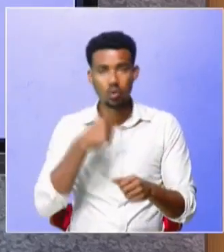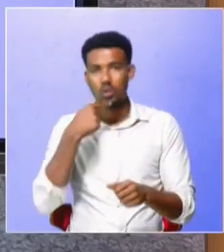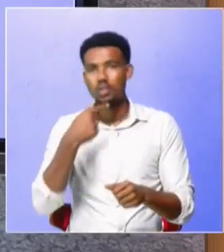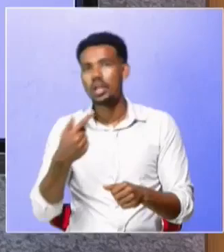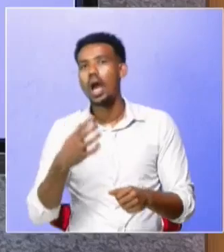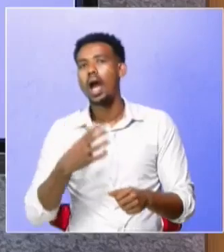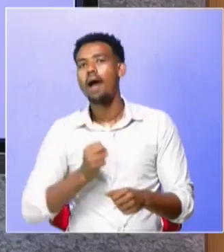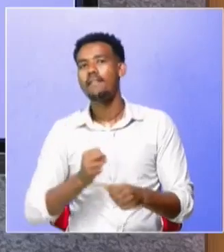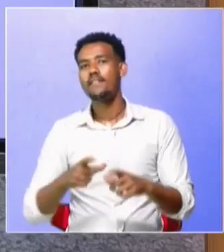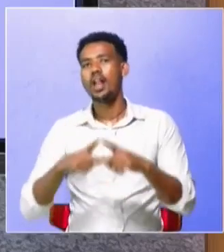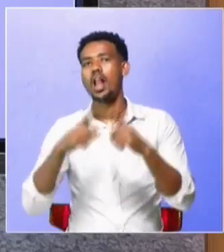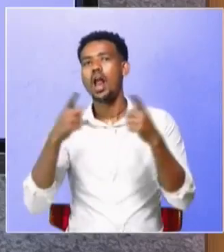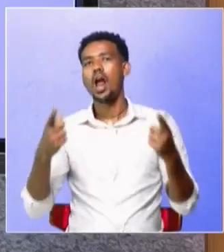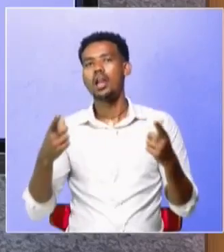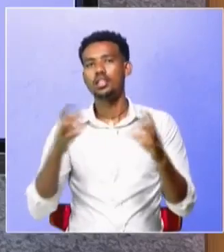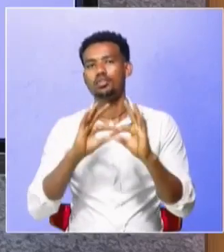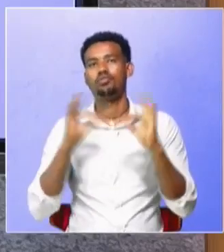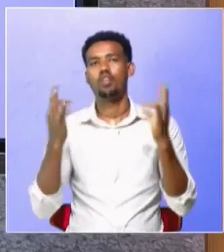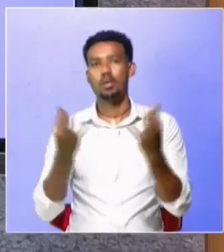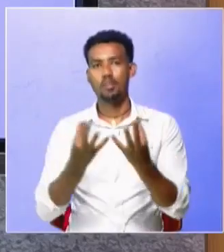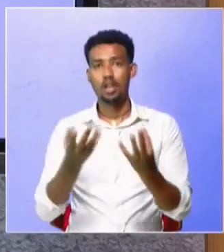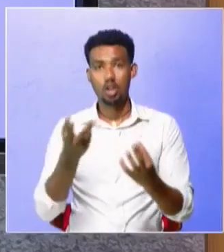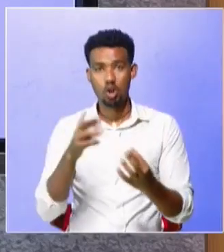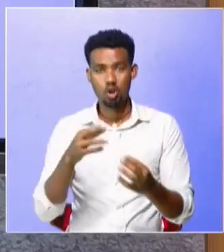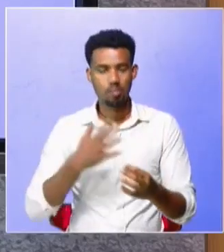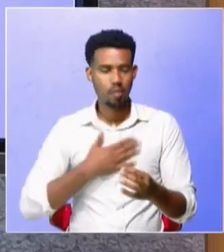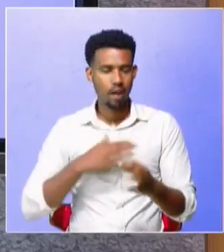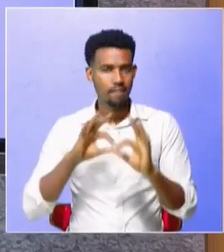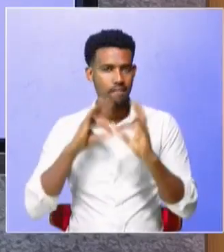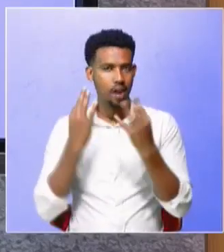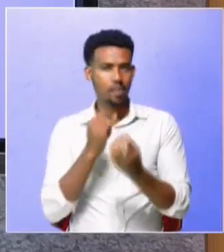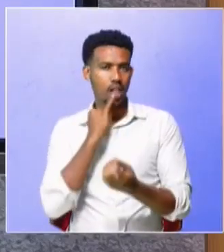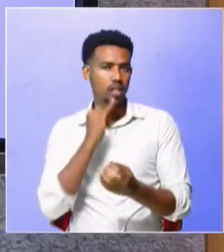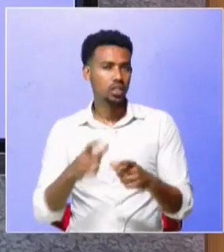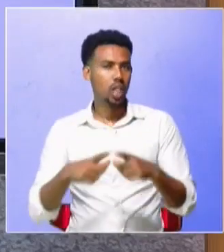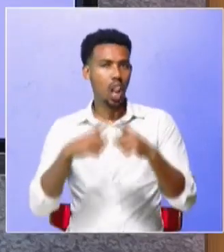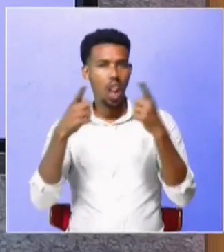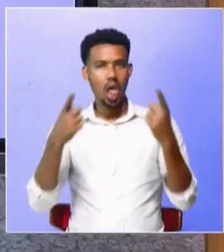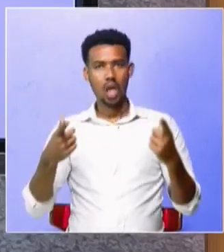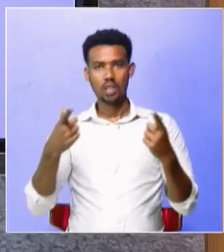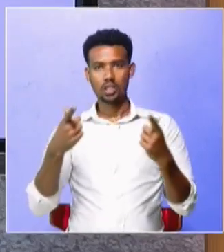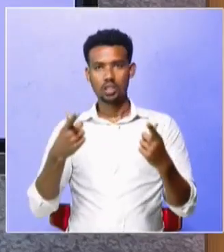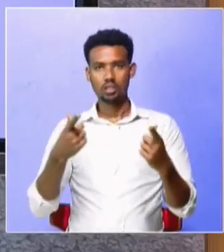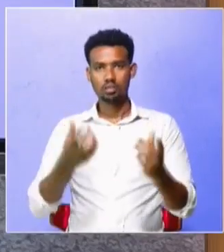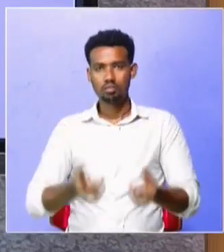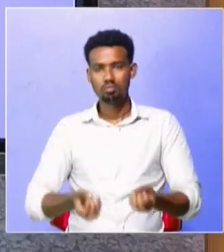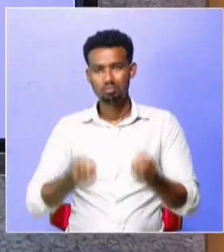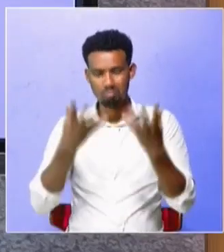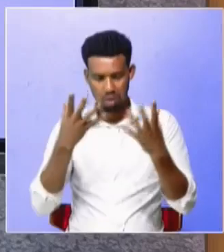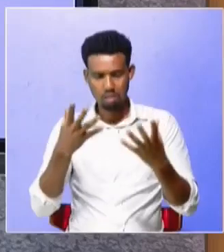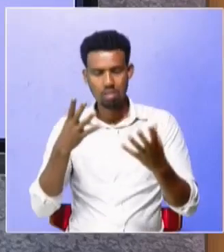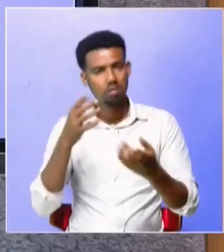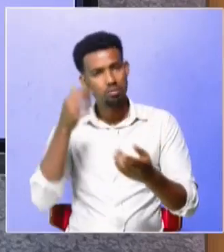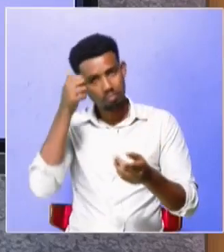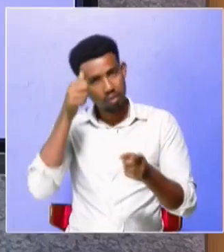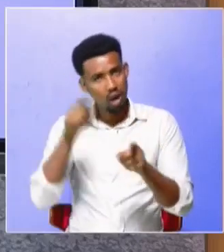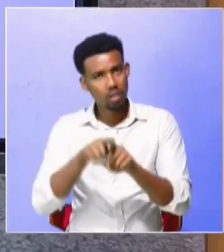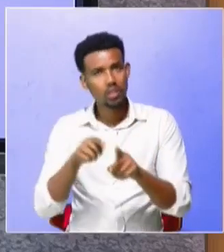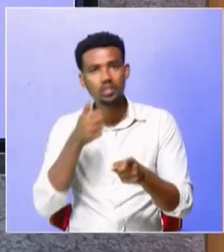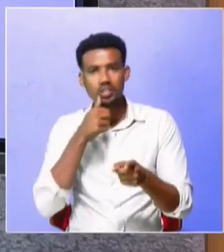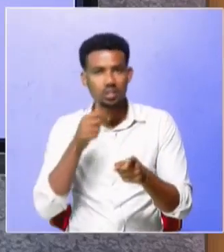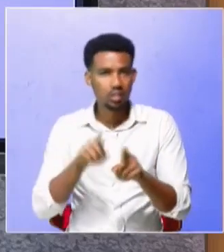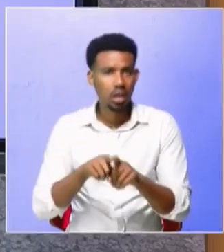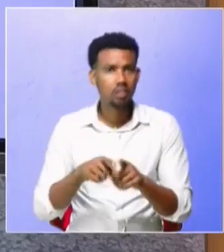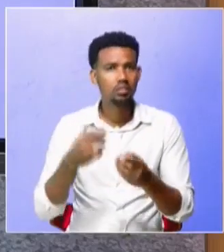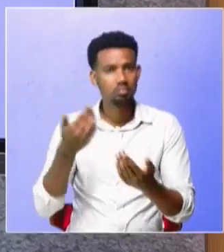a large family, or my family is large, by saying I have lots of brothers and sisters and cousins